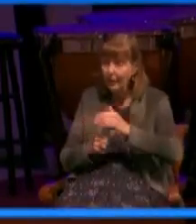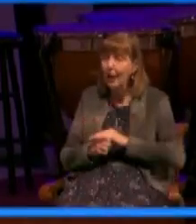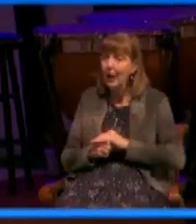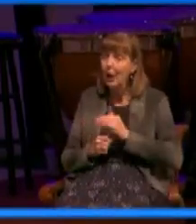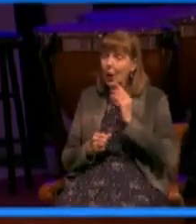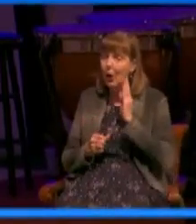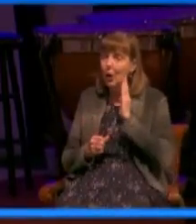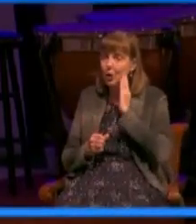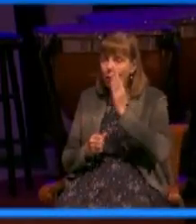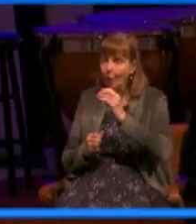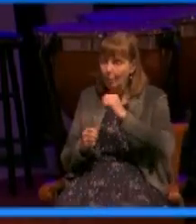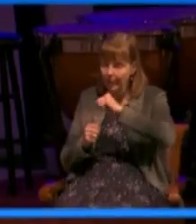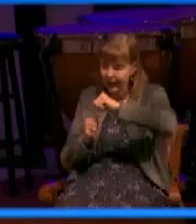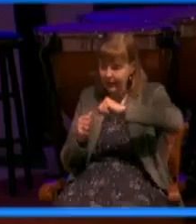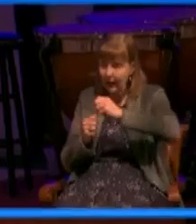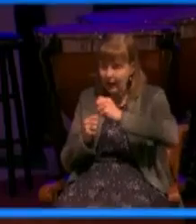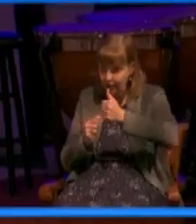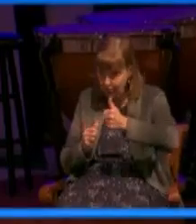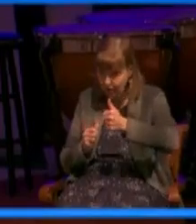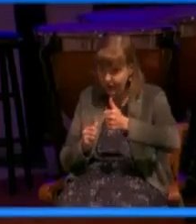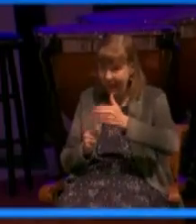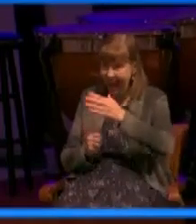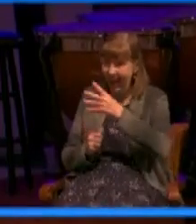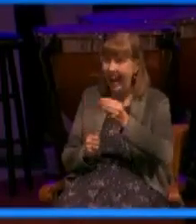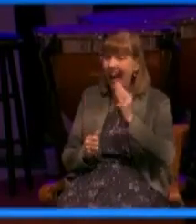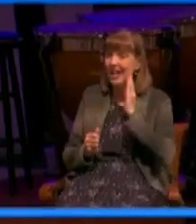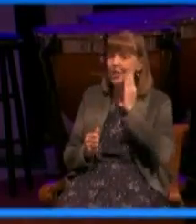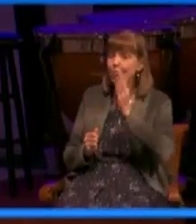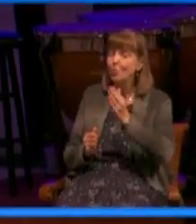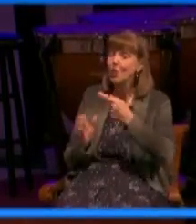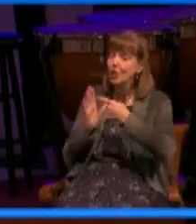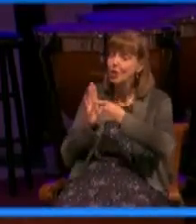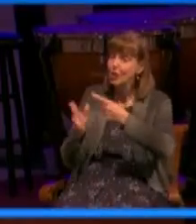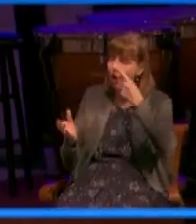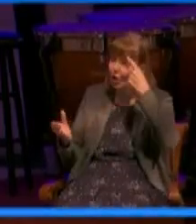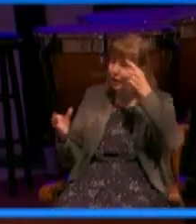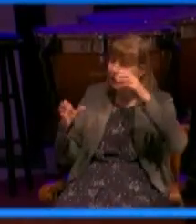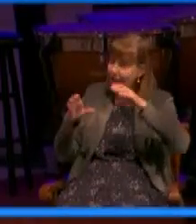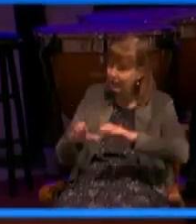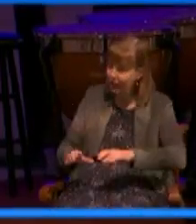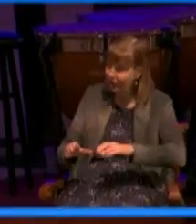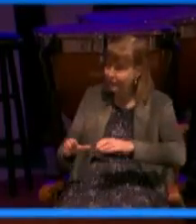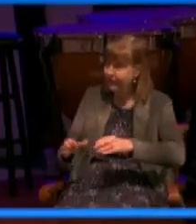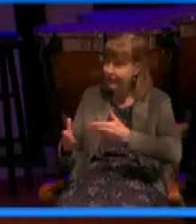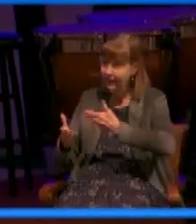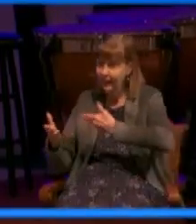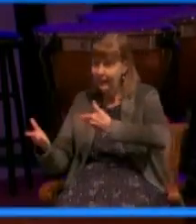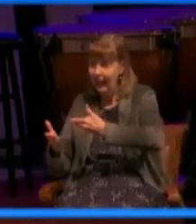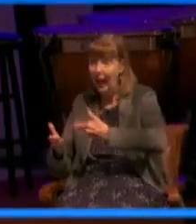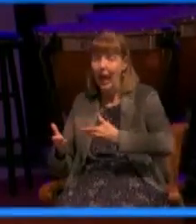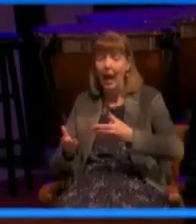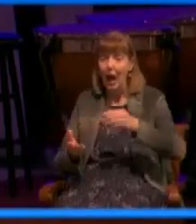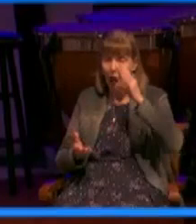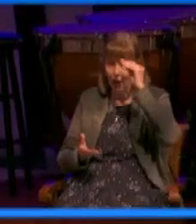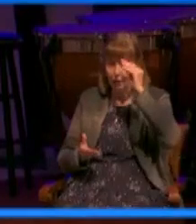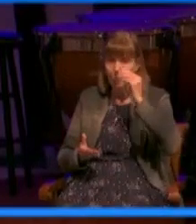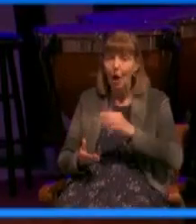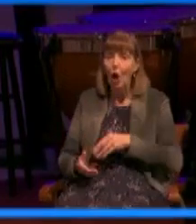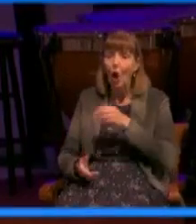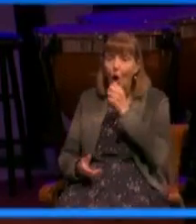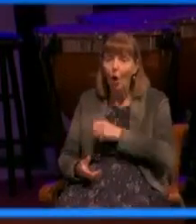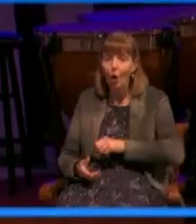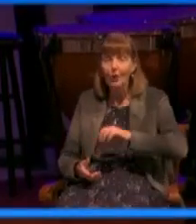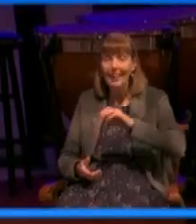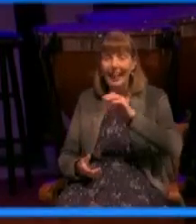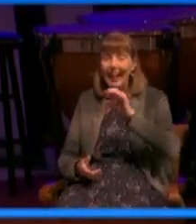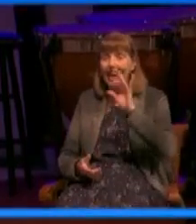sign of the covenant between you and me, or me and you. He who is 8 days old among you shall be circumcised, every male throughout